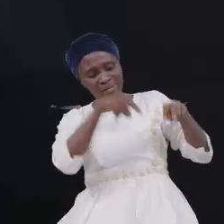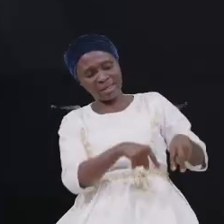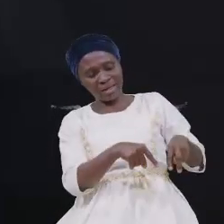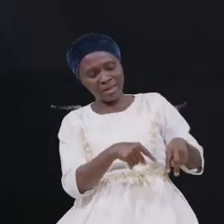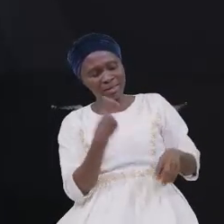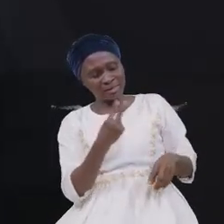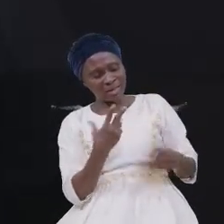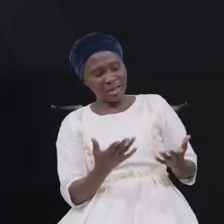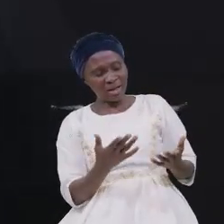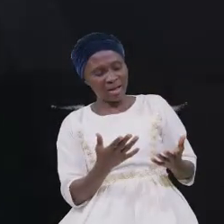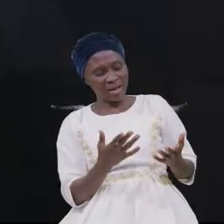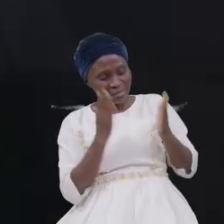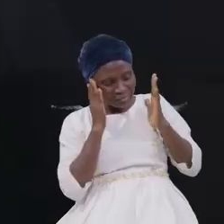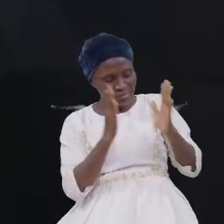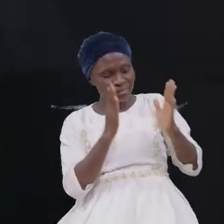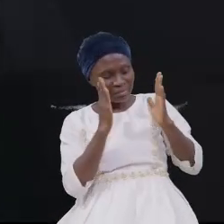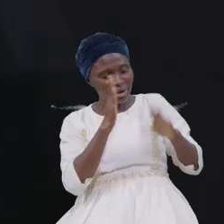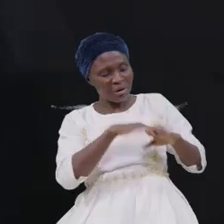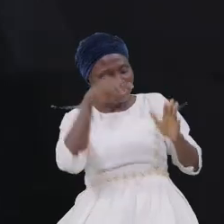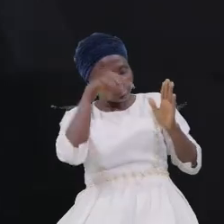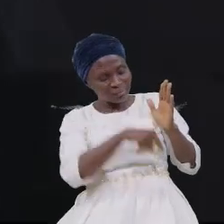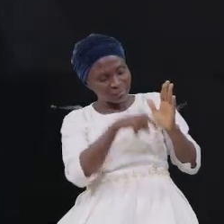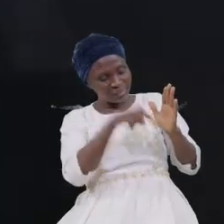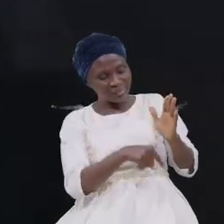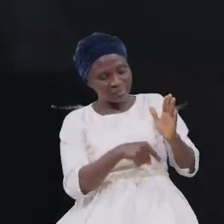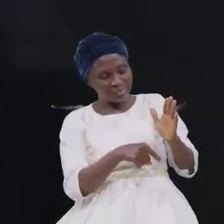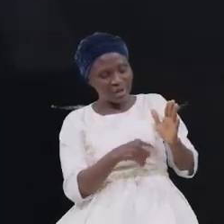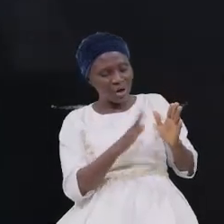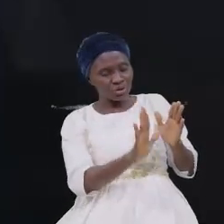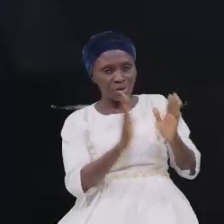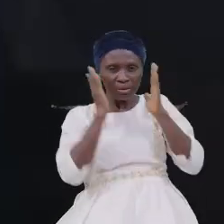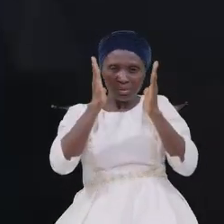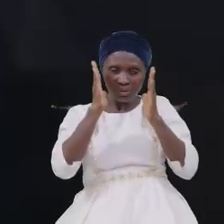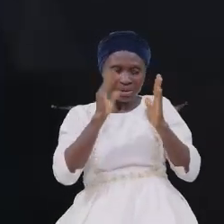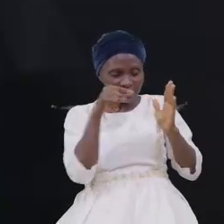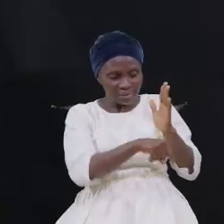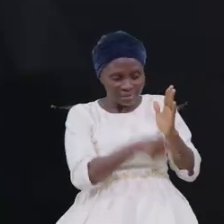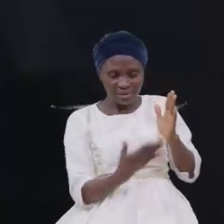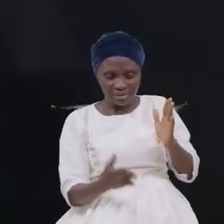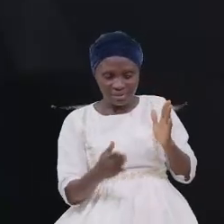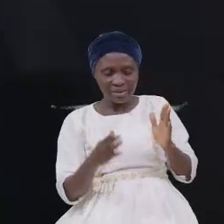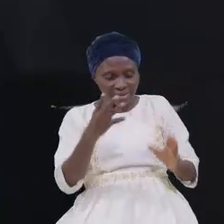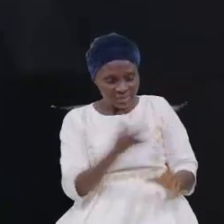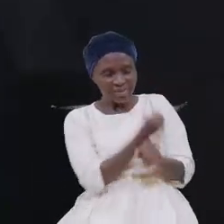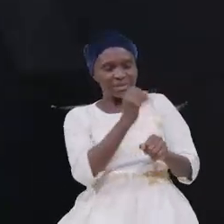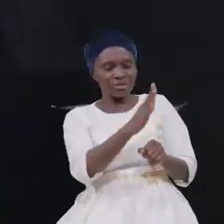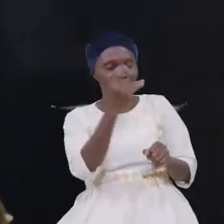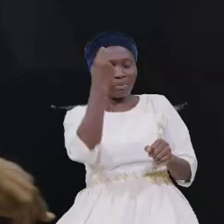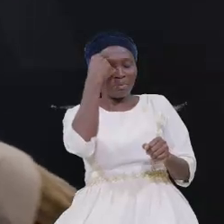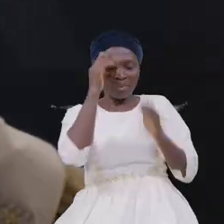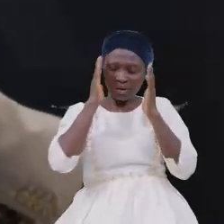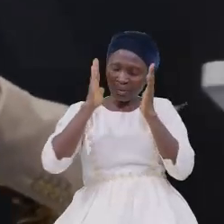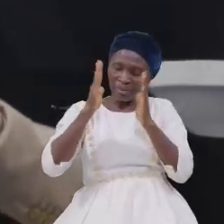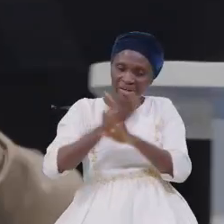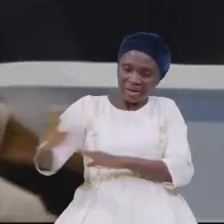them. You're taking your attention, you're taking your mind away from Christ on the throne. And